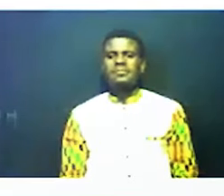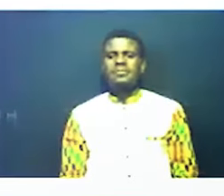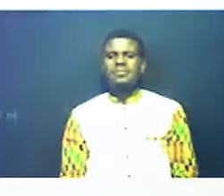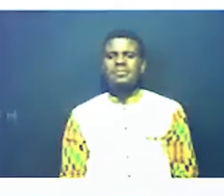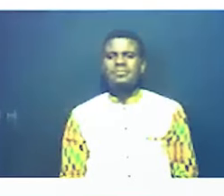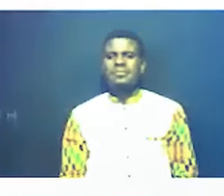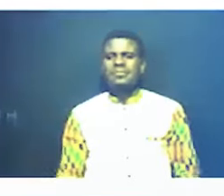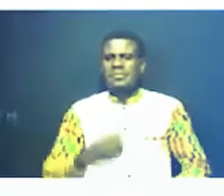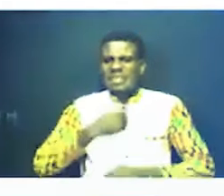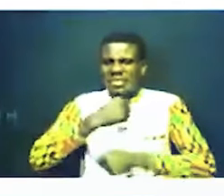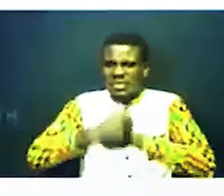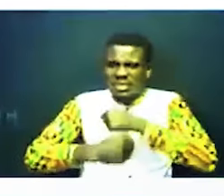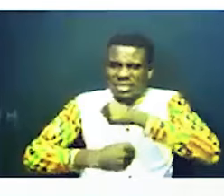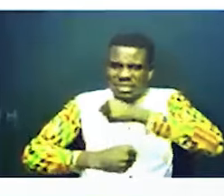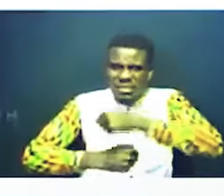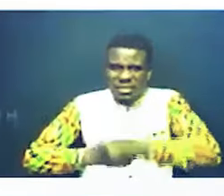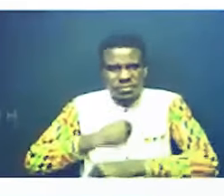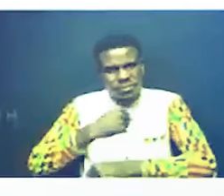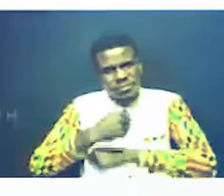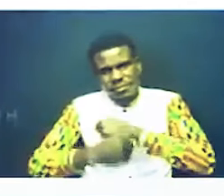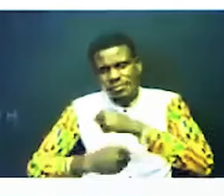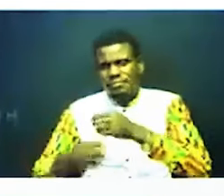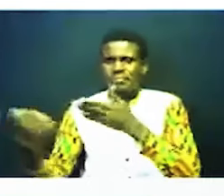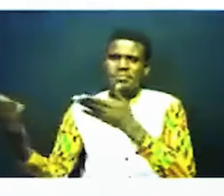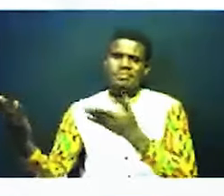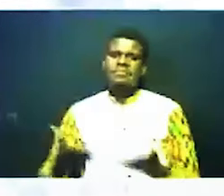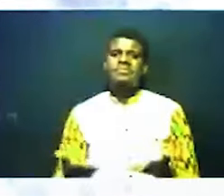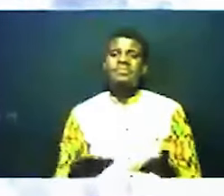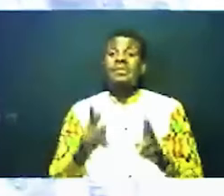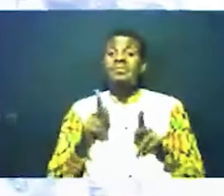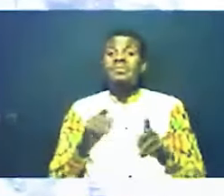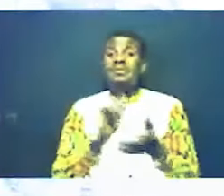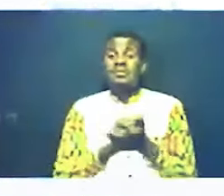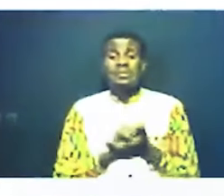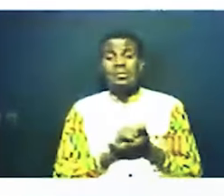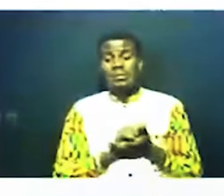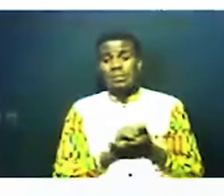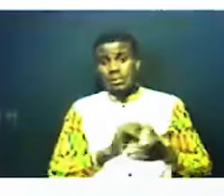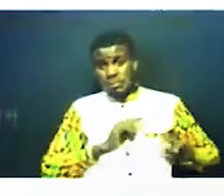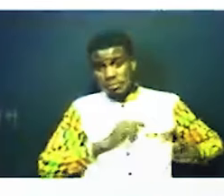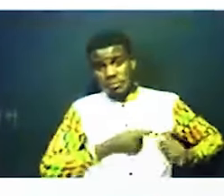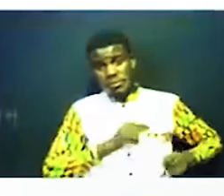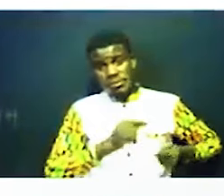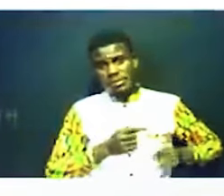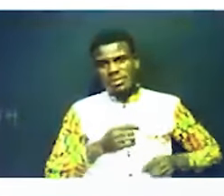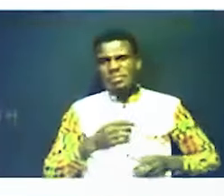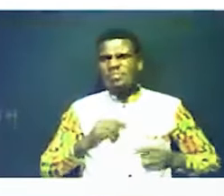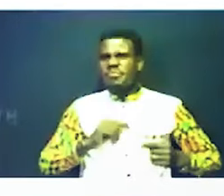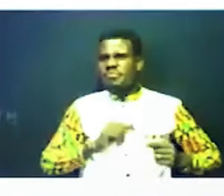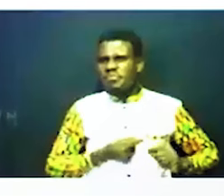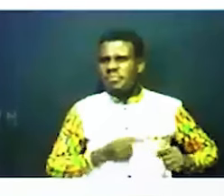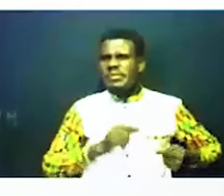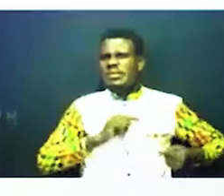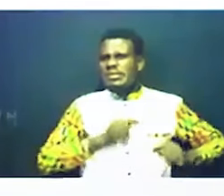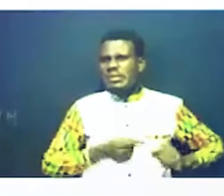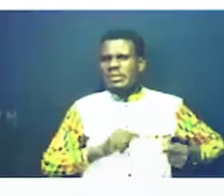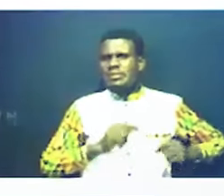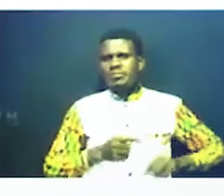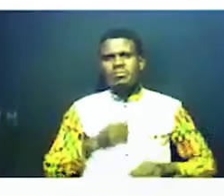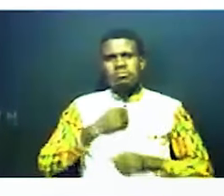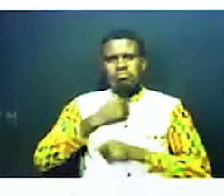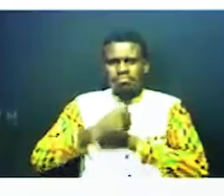and suffering. And how? See, the one who is bitter, he goes through some pain and suffering. They